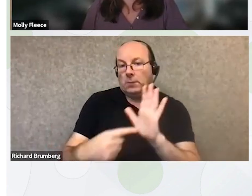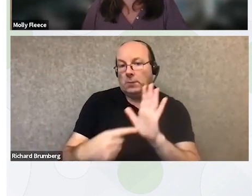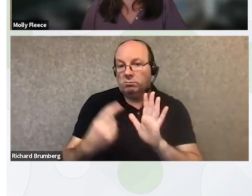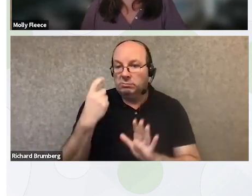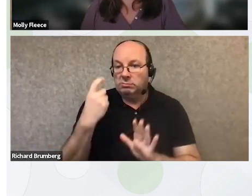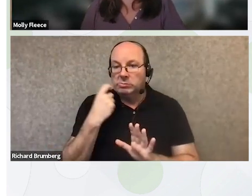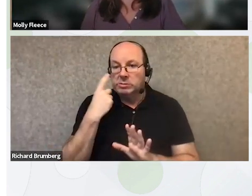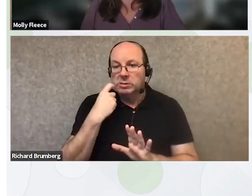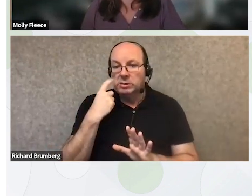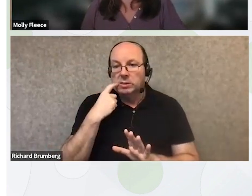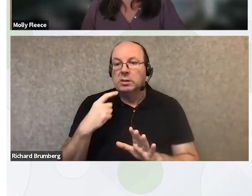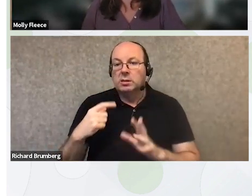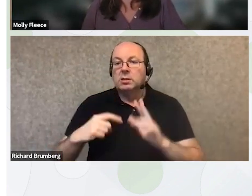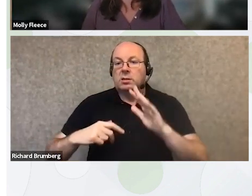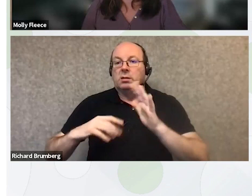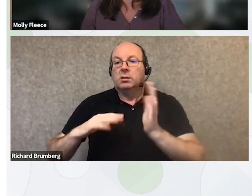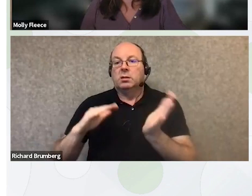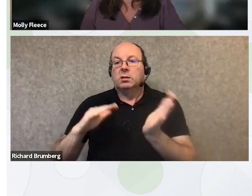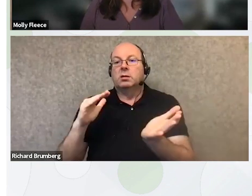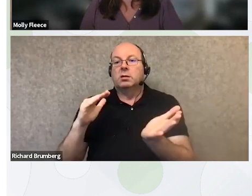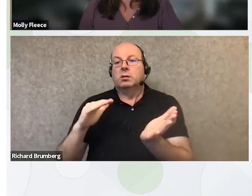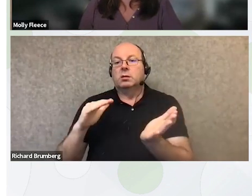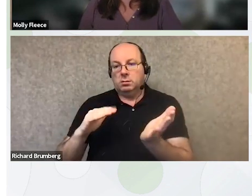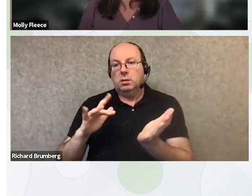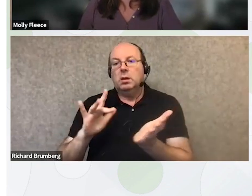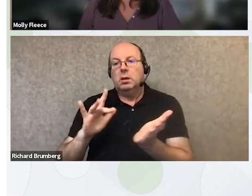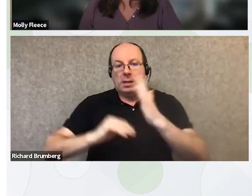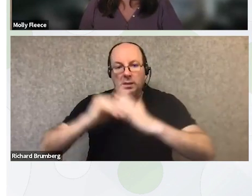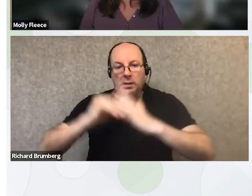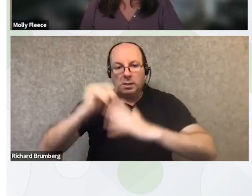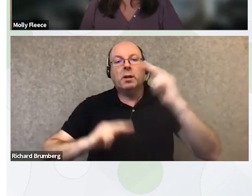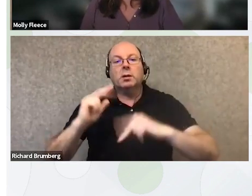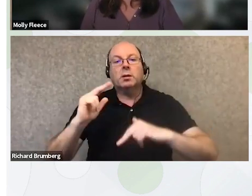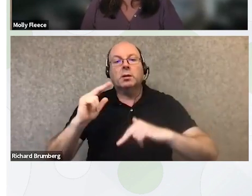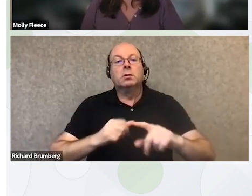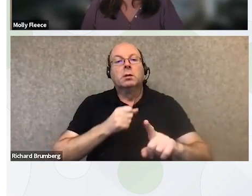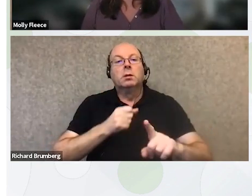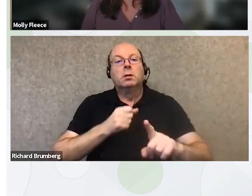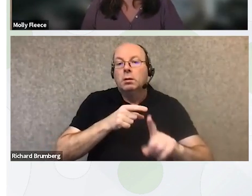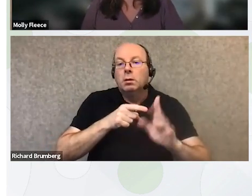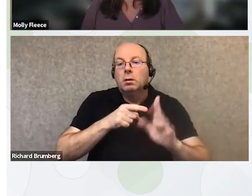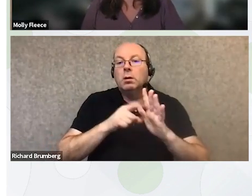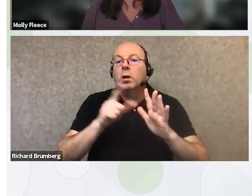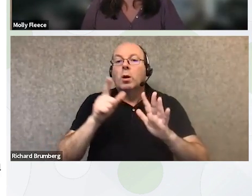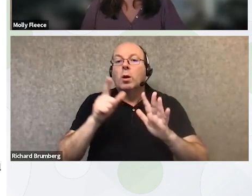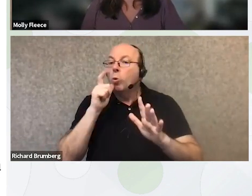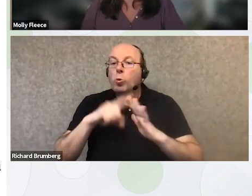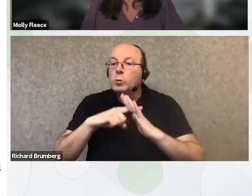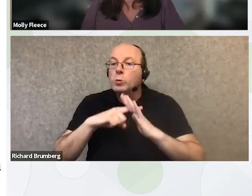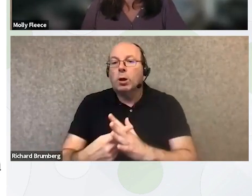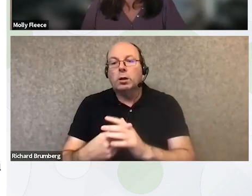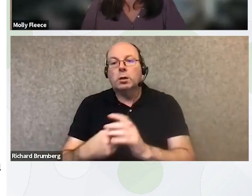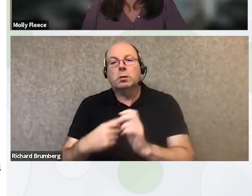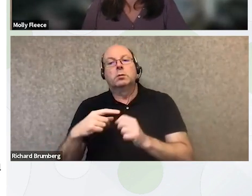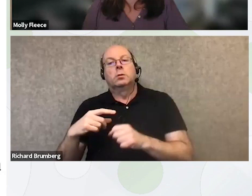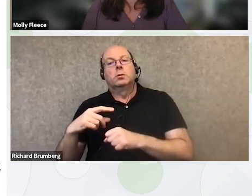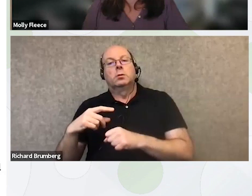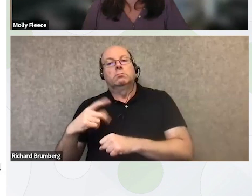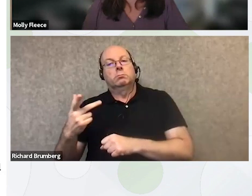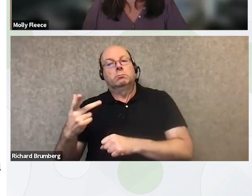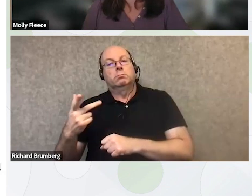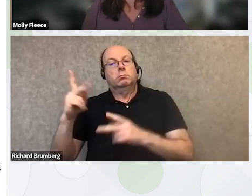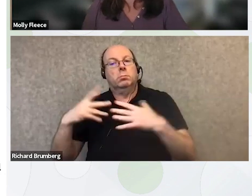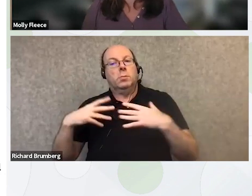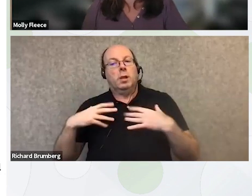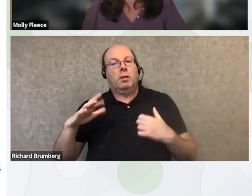occurred within healthcare facilities where sick healthcare workers were identified as the primary source or implicated in transmission. And these are